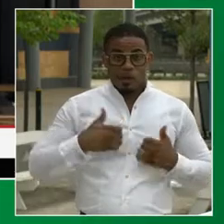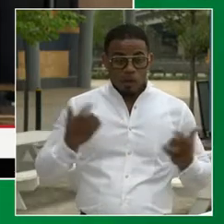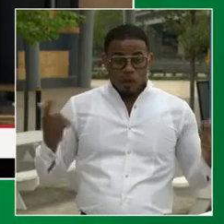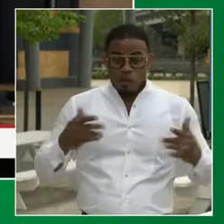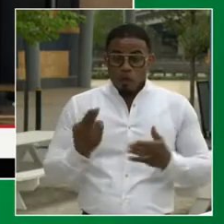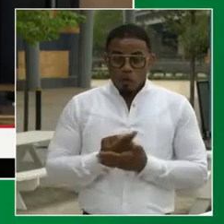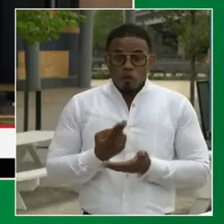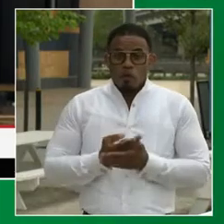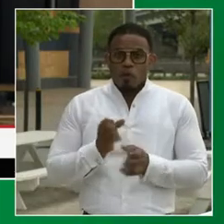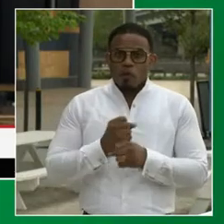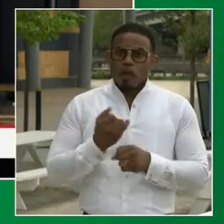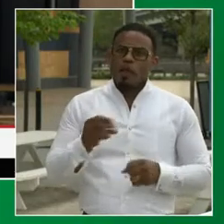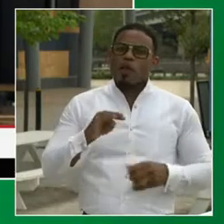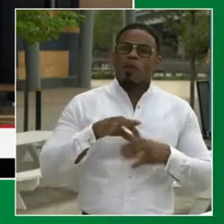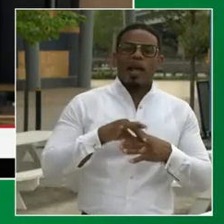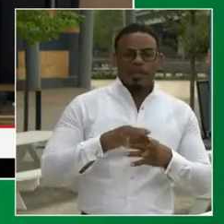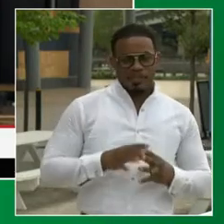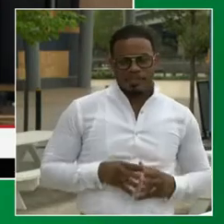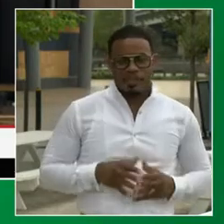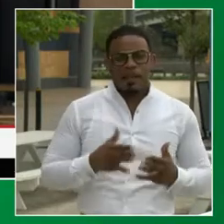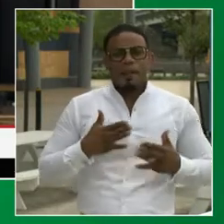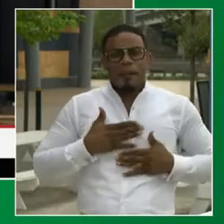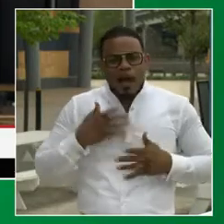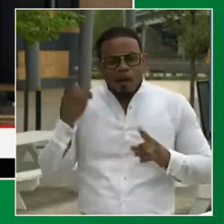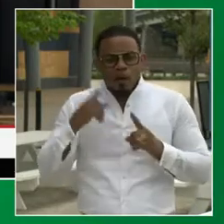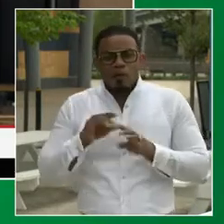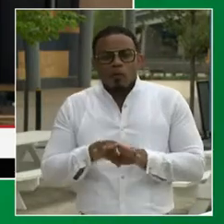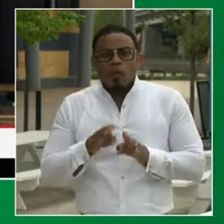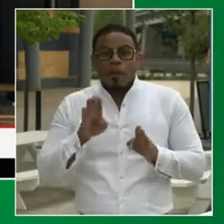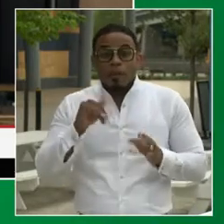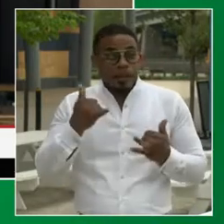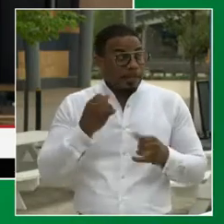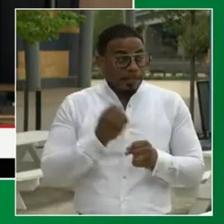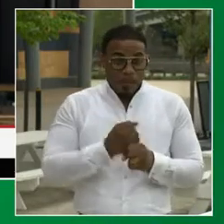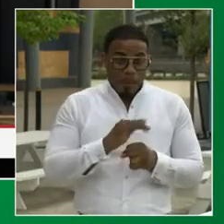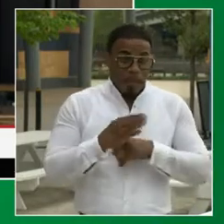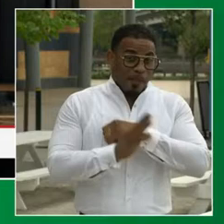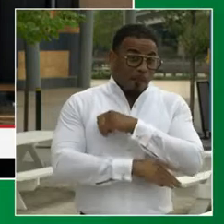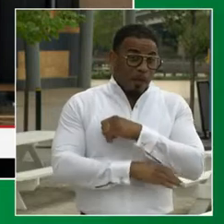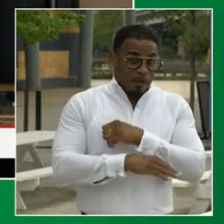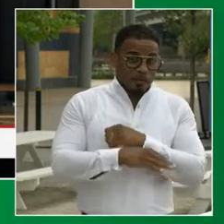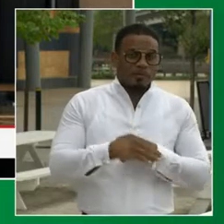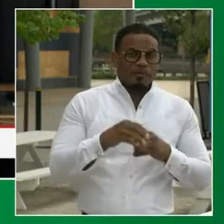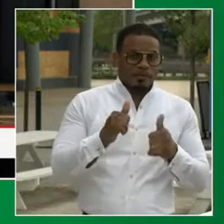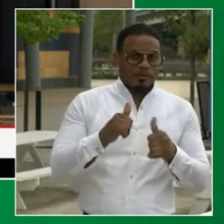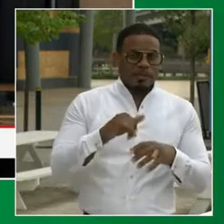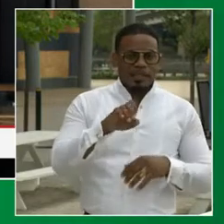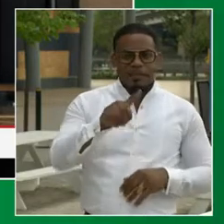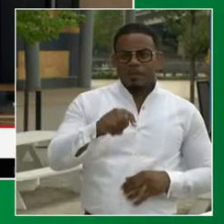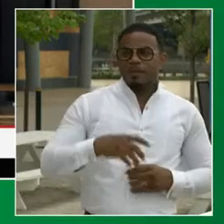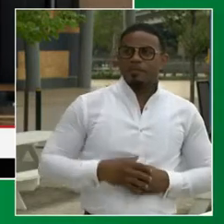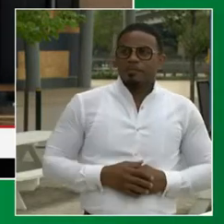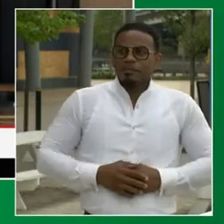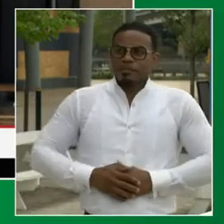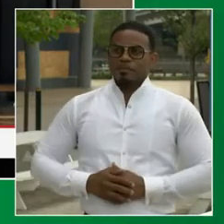use it and create their own content. My goal is to open up by this year, by the fall, October, September.